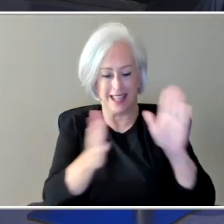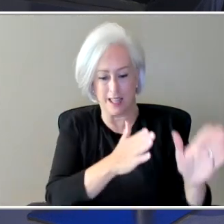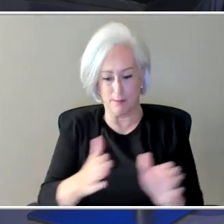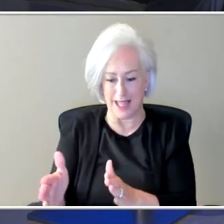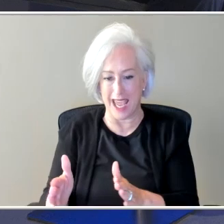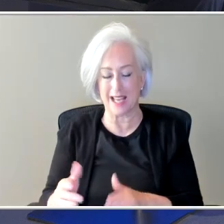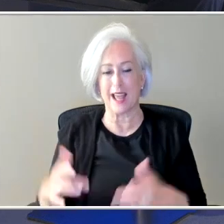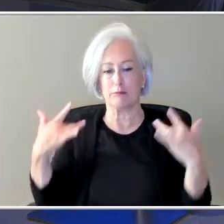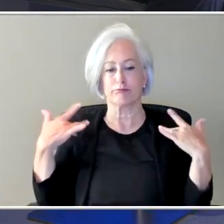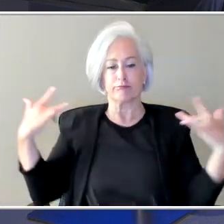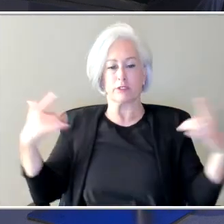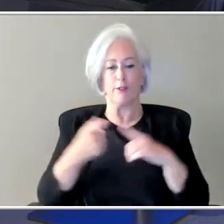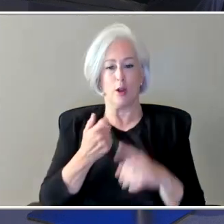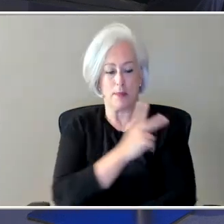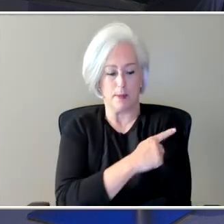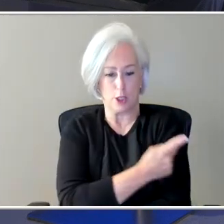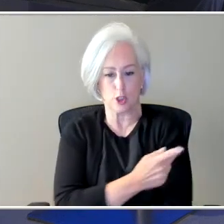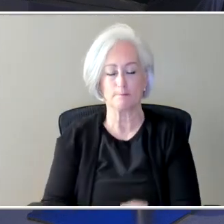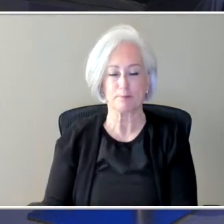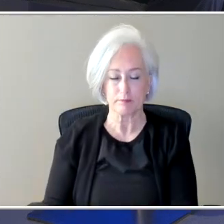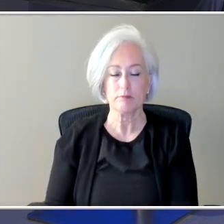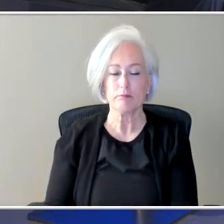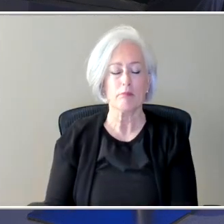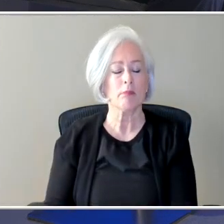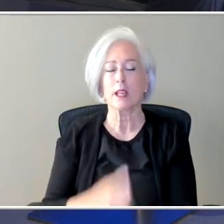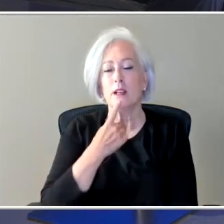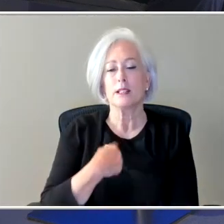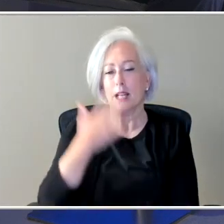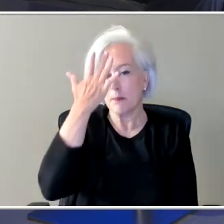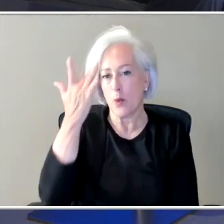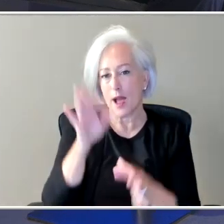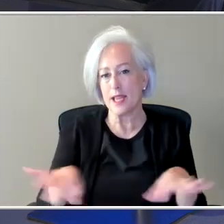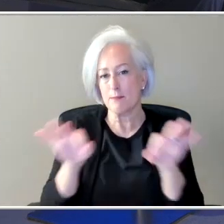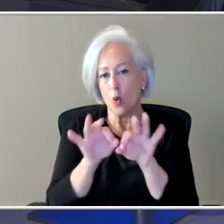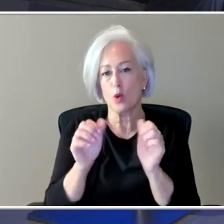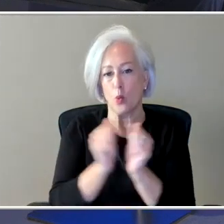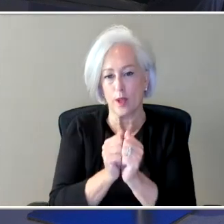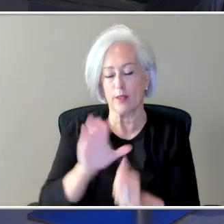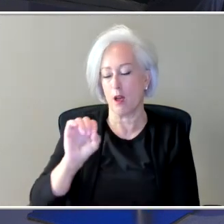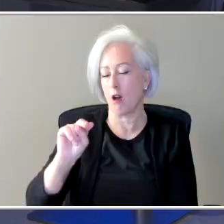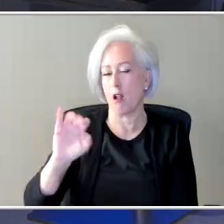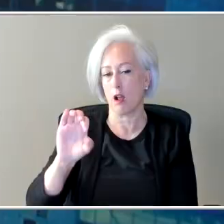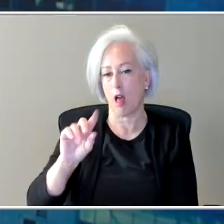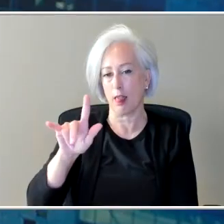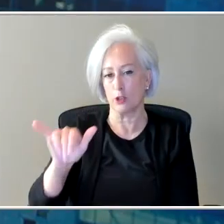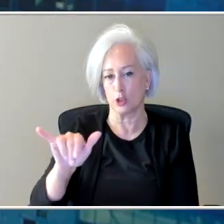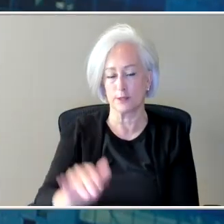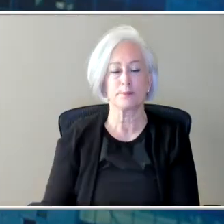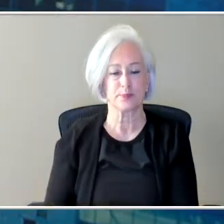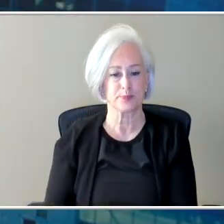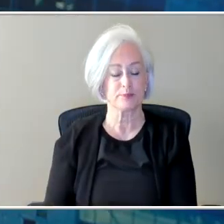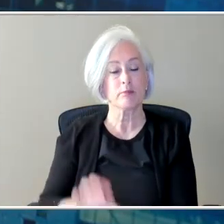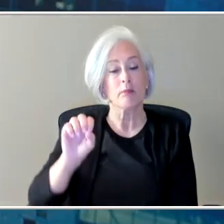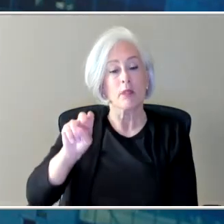so in particular, why is it so important with oncology care? Yeah. Oncology is such a complex